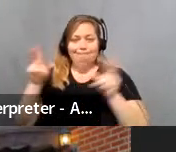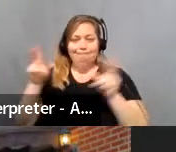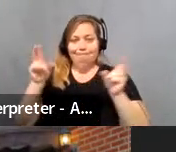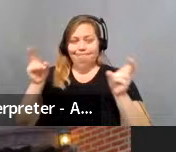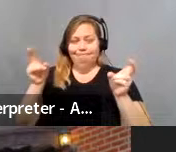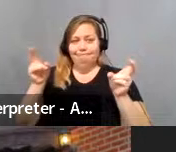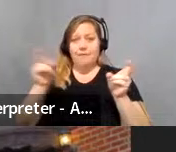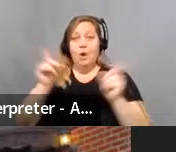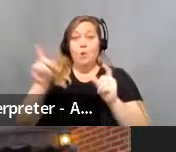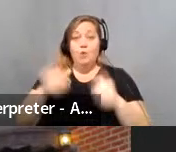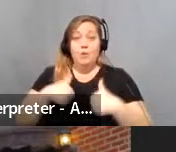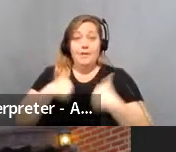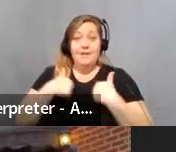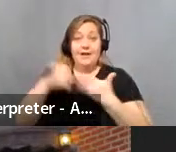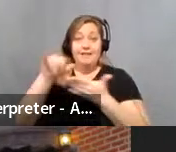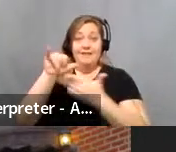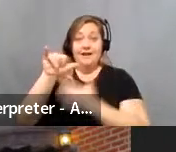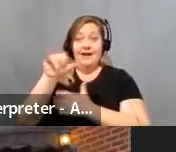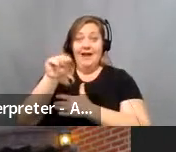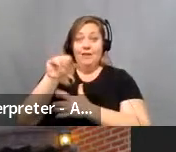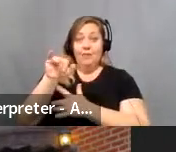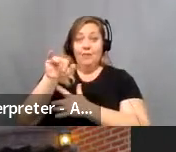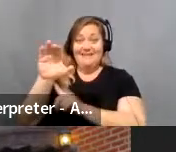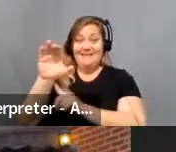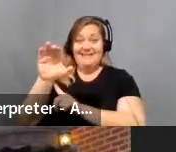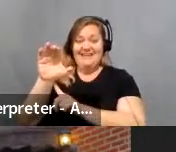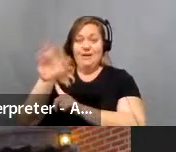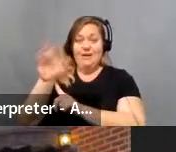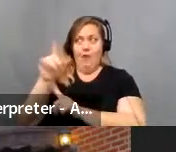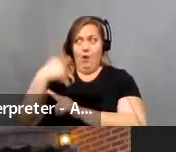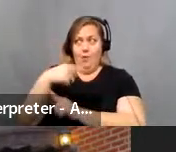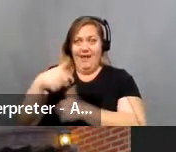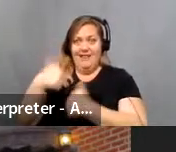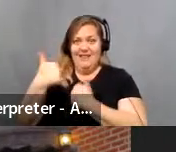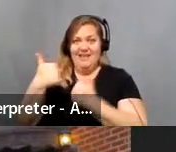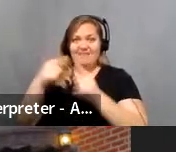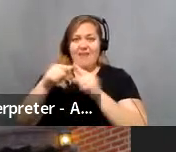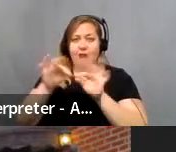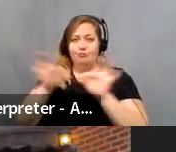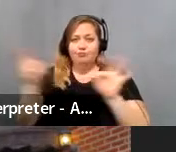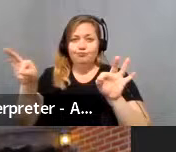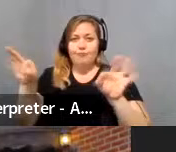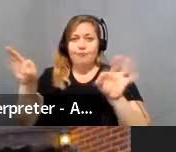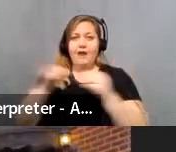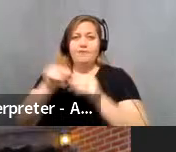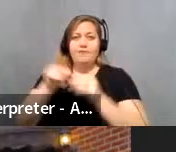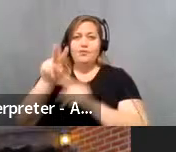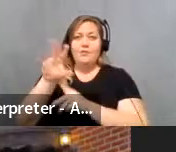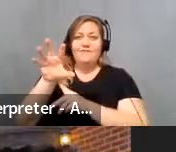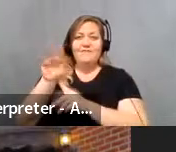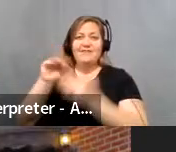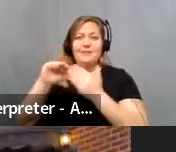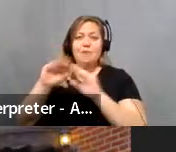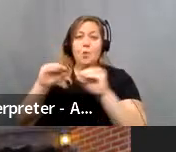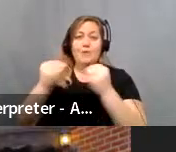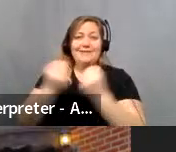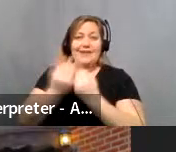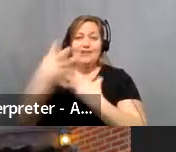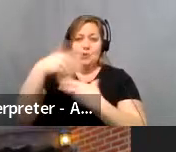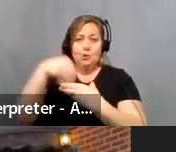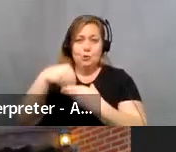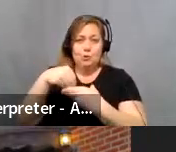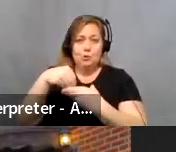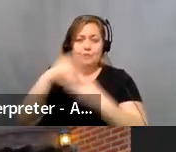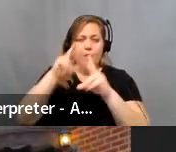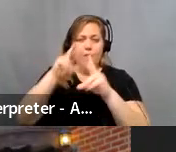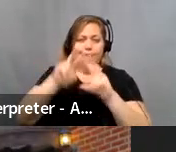Where We Live NYC was created by HPD in collaboration of over 250 community organizations. It highlights how the city's housing